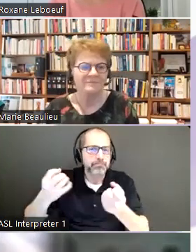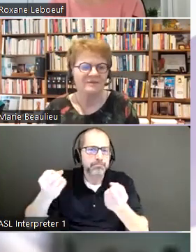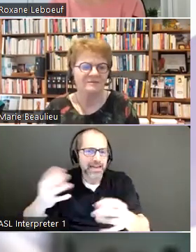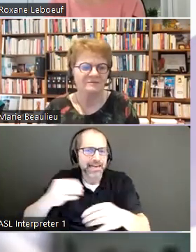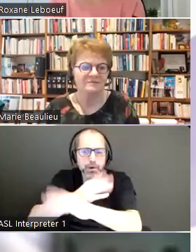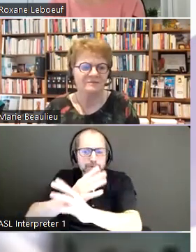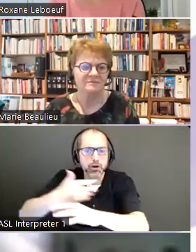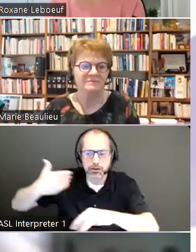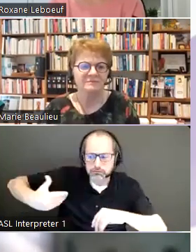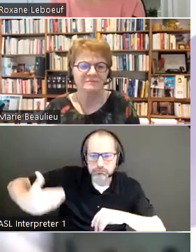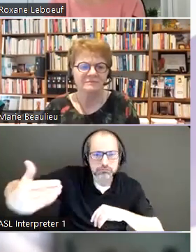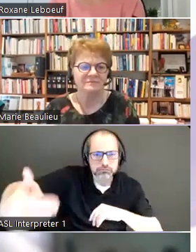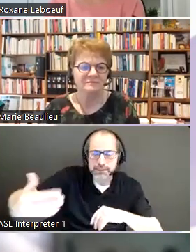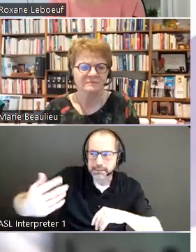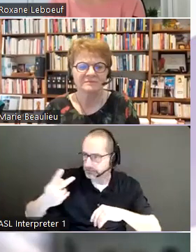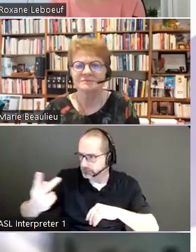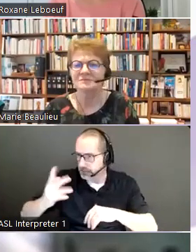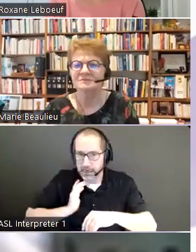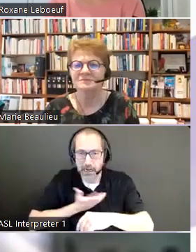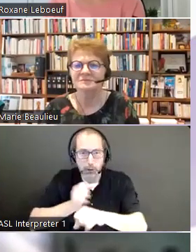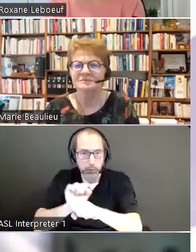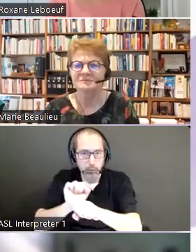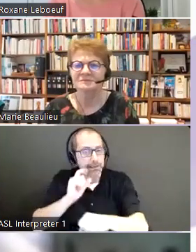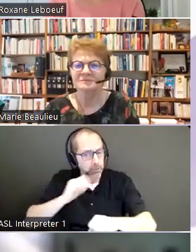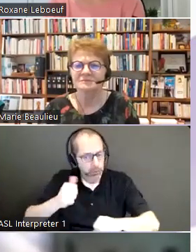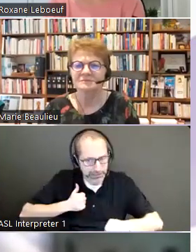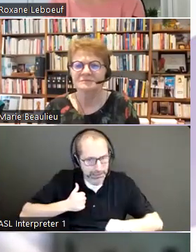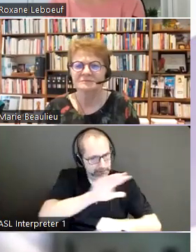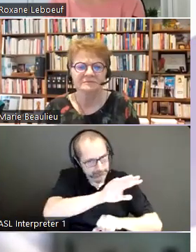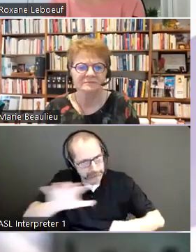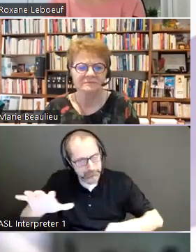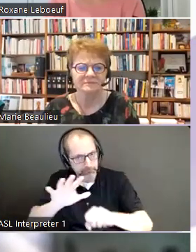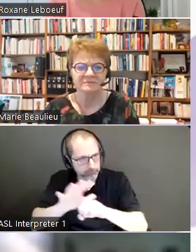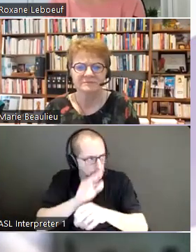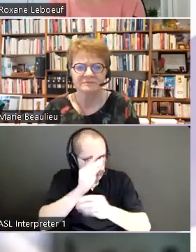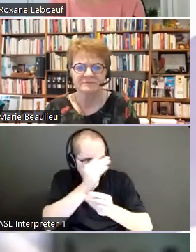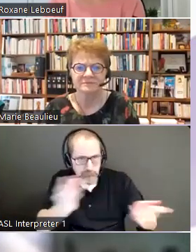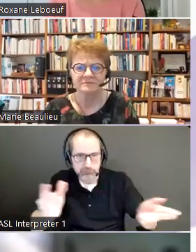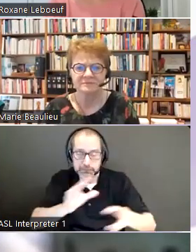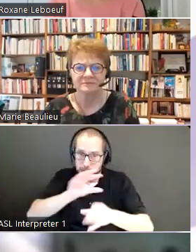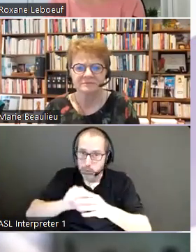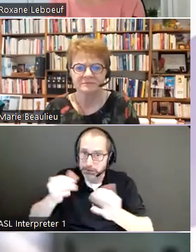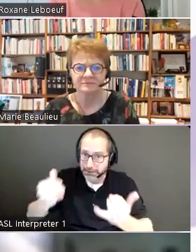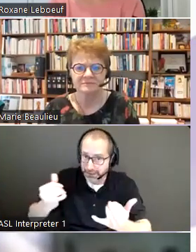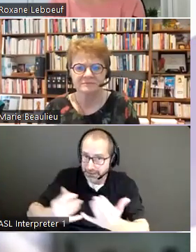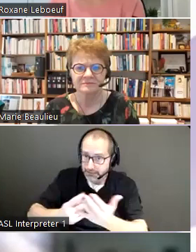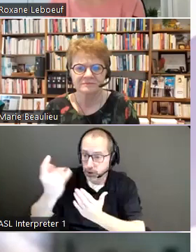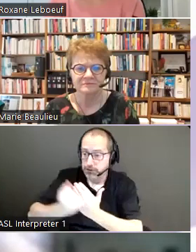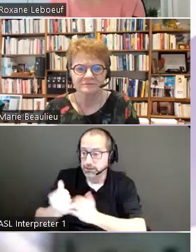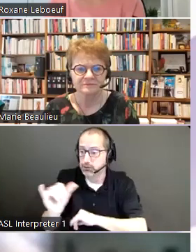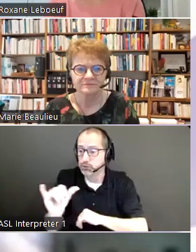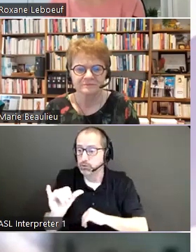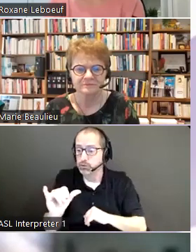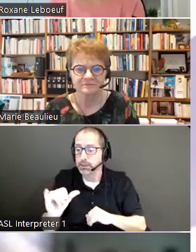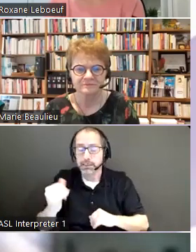work that we're trying to promote is on a national scope, including the project that we're talking about today. So when we do have these opportunities, we really take